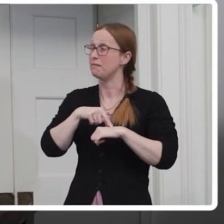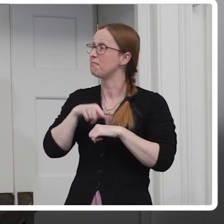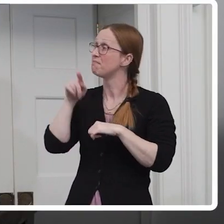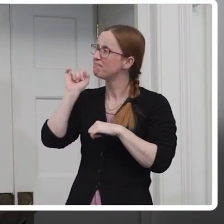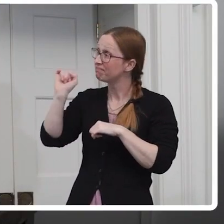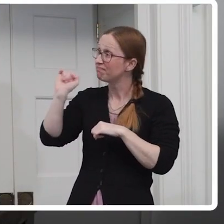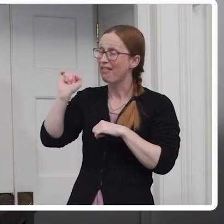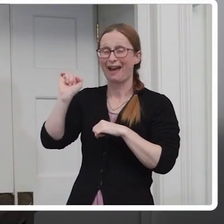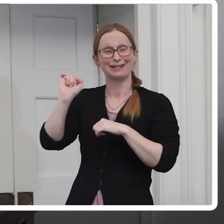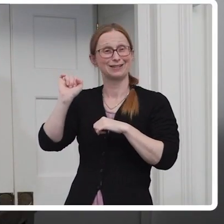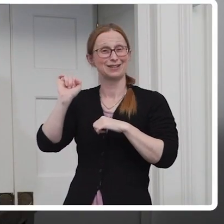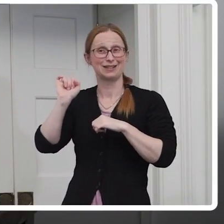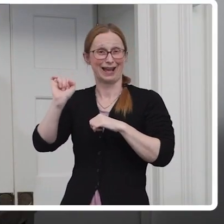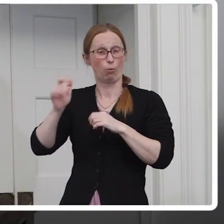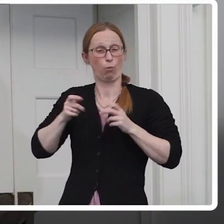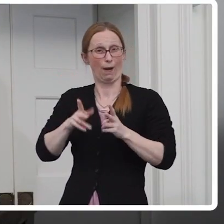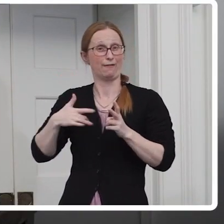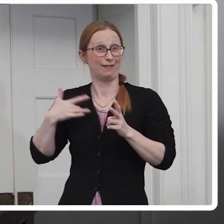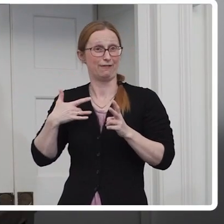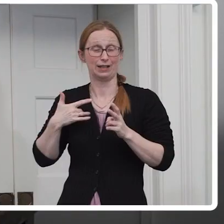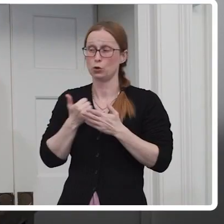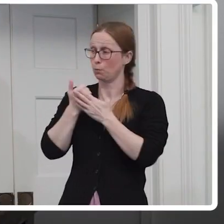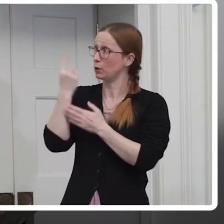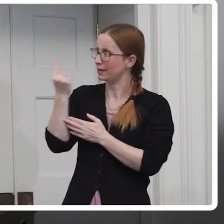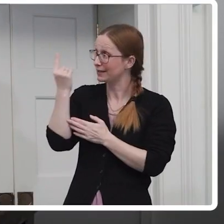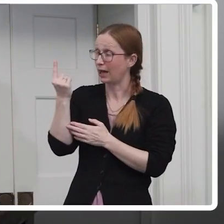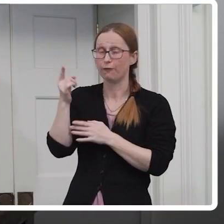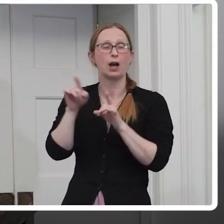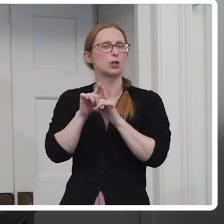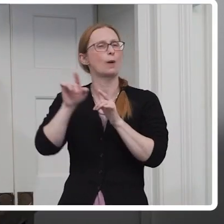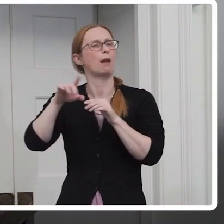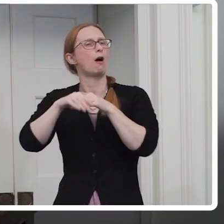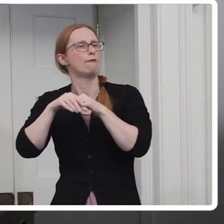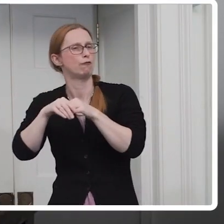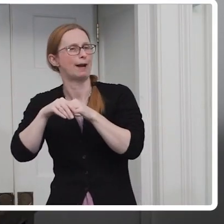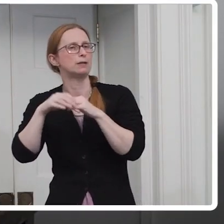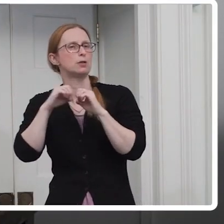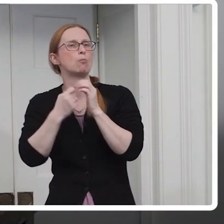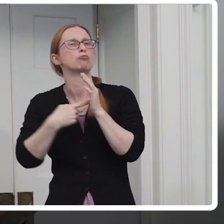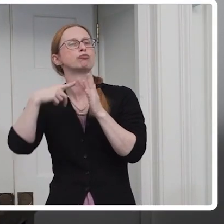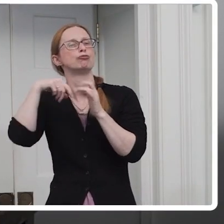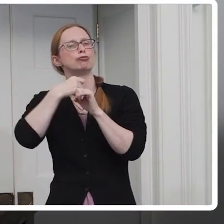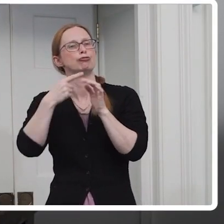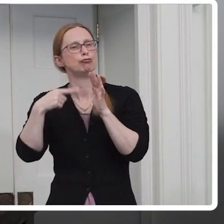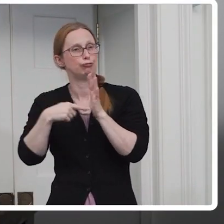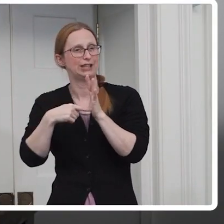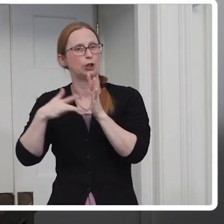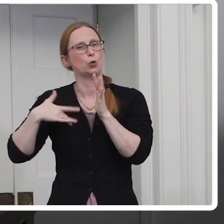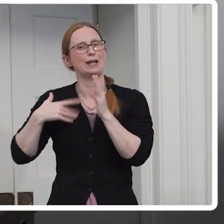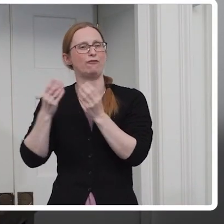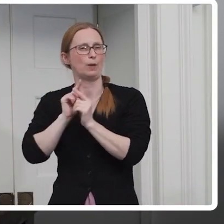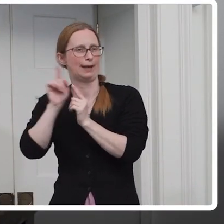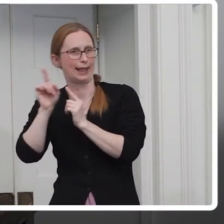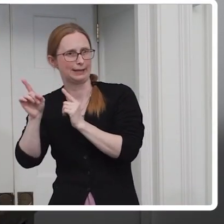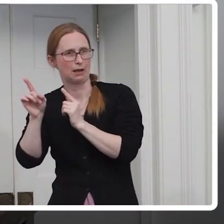this way of living did support Elizabeth Allen and her friend Bridget, who came to live with her towards the end of her life, and